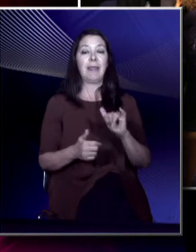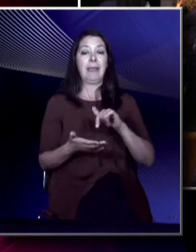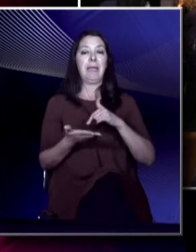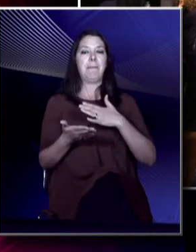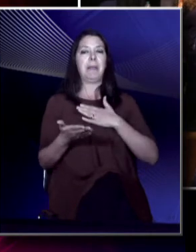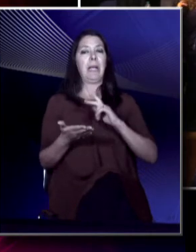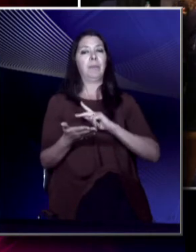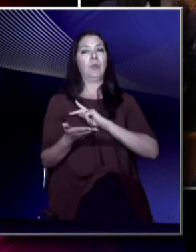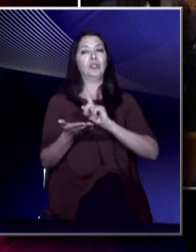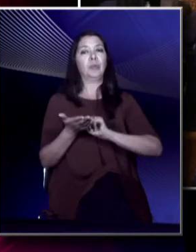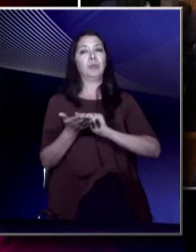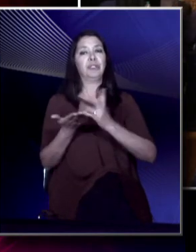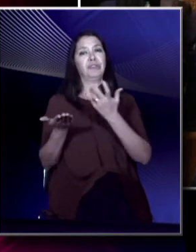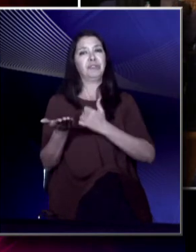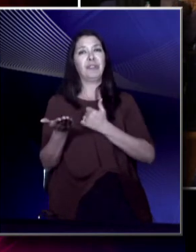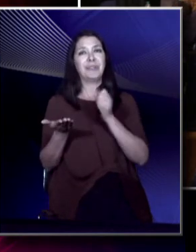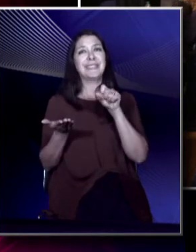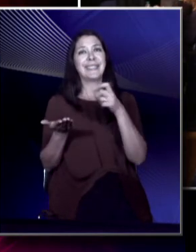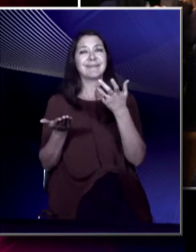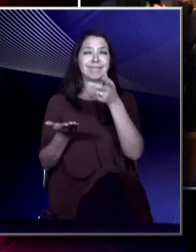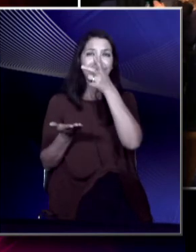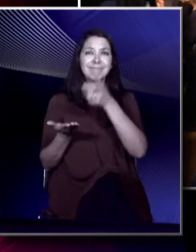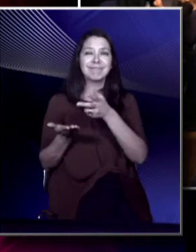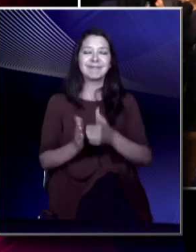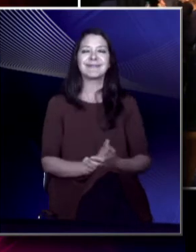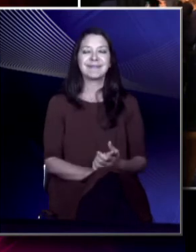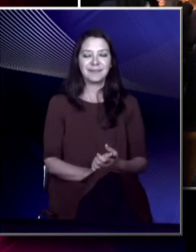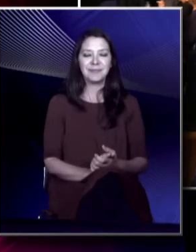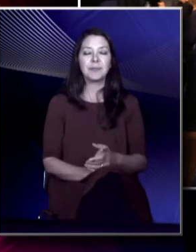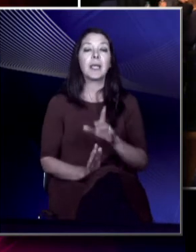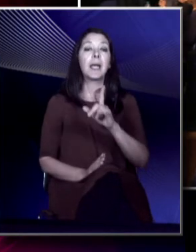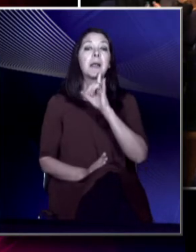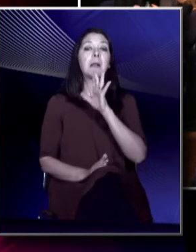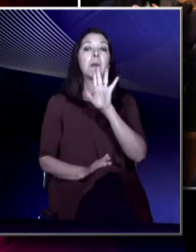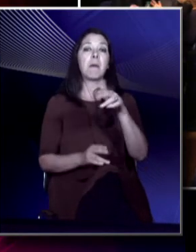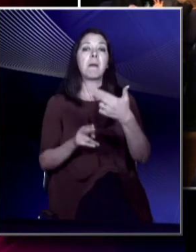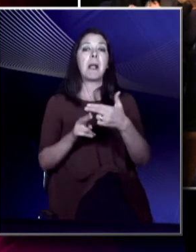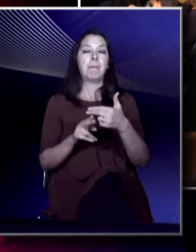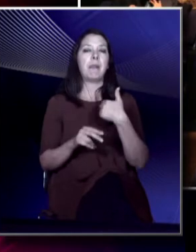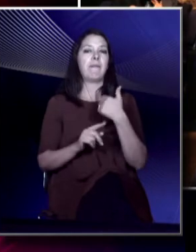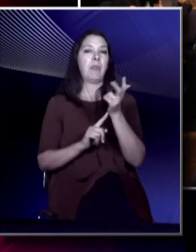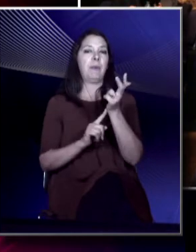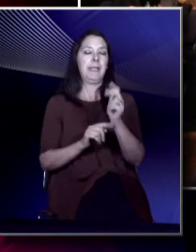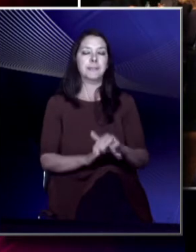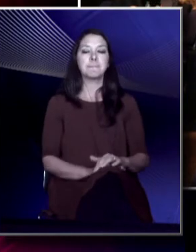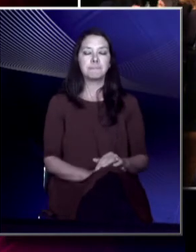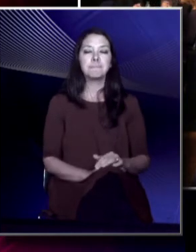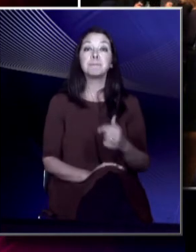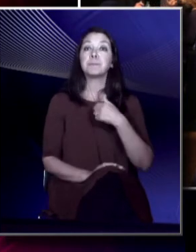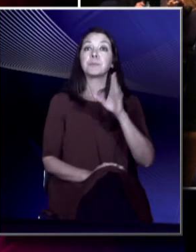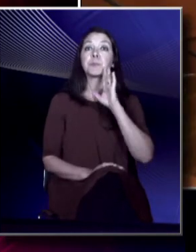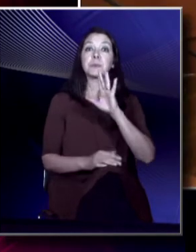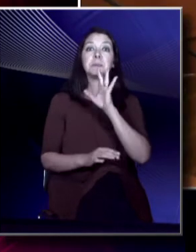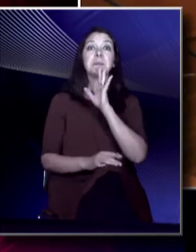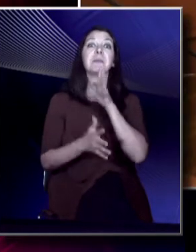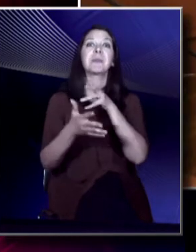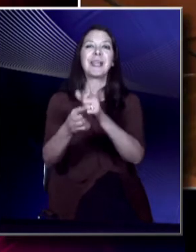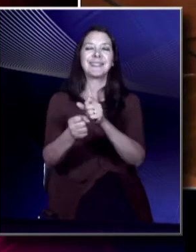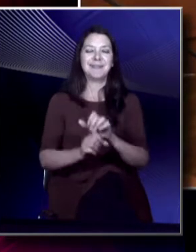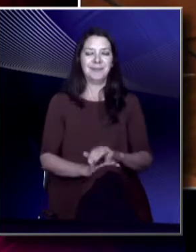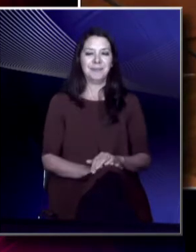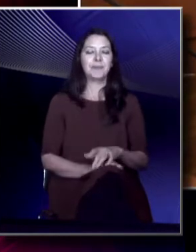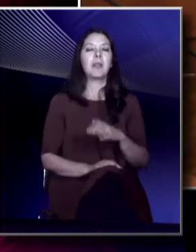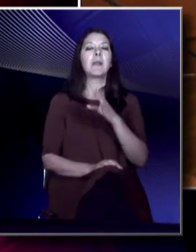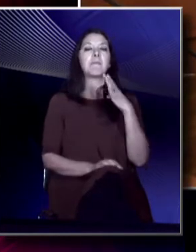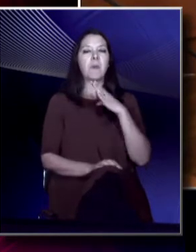I hear you. So again, please state your name, and you got 3 minutes. Go for Okay, it. I'll talk really fast. Thank President you. Howard, board members,